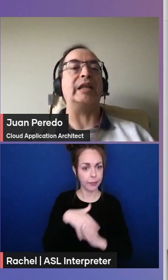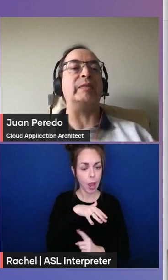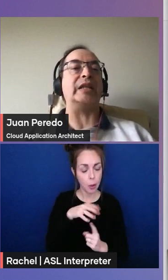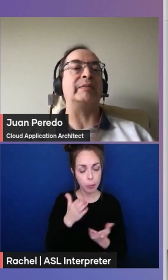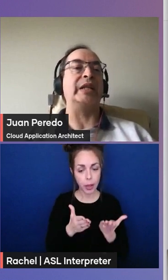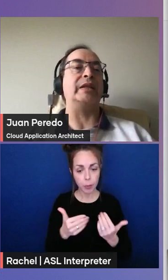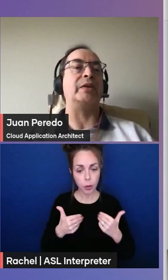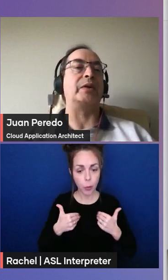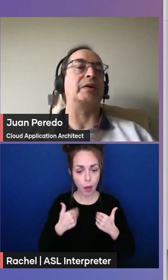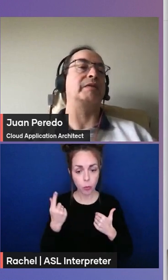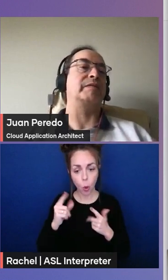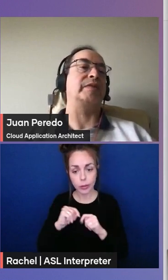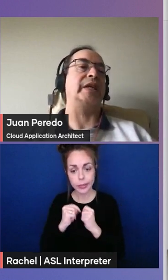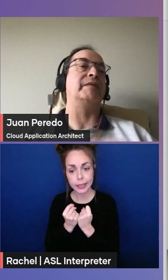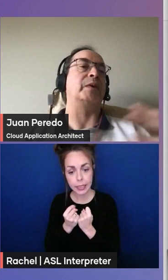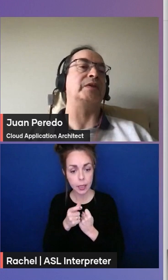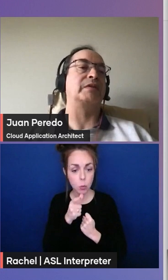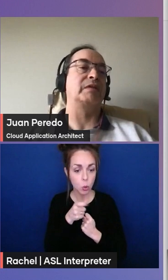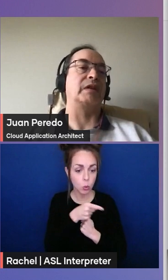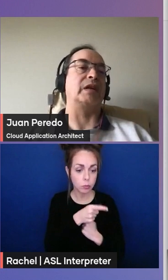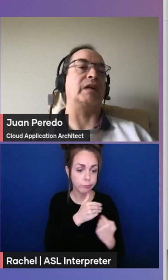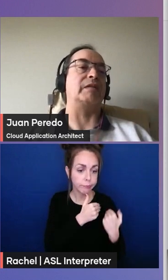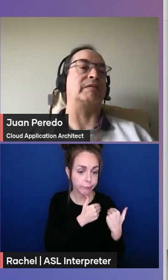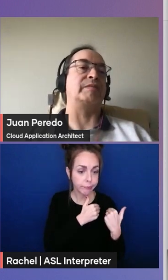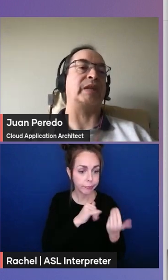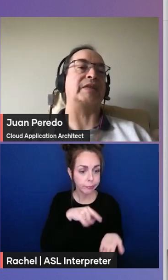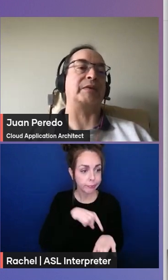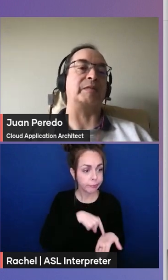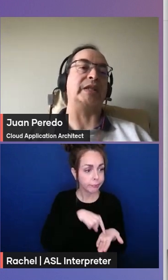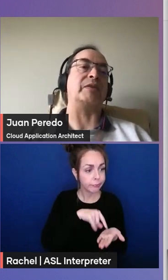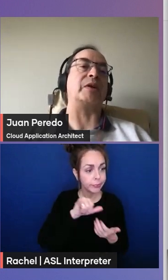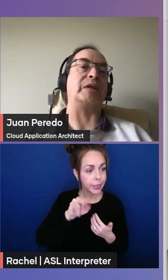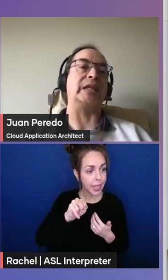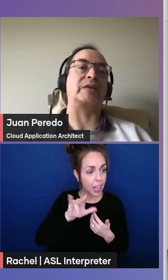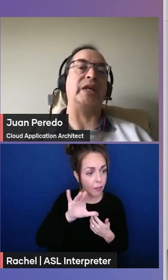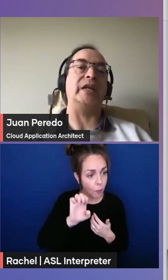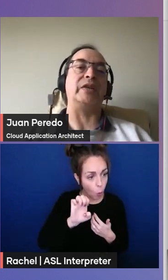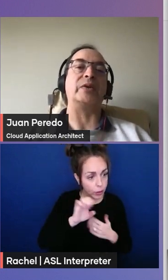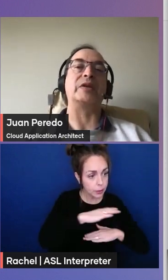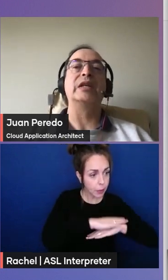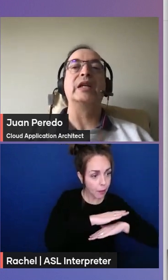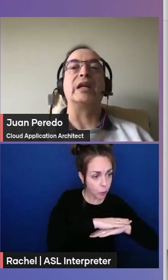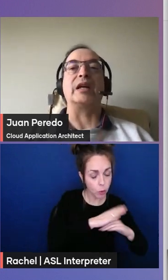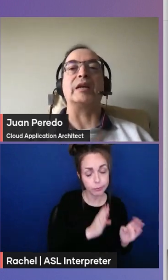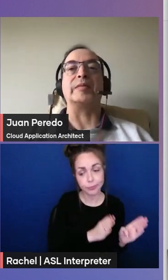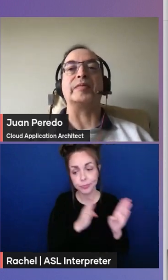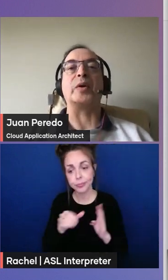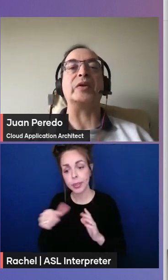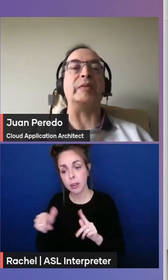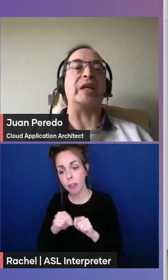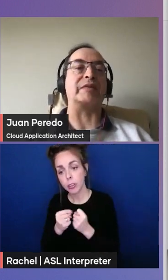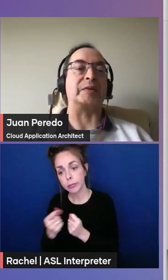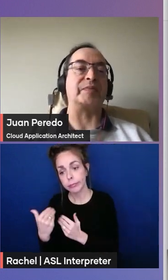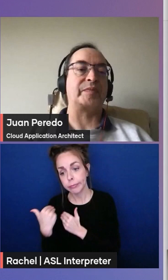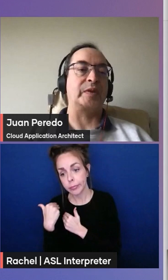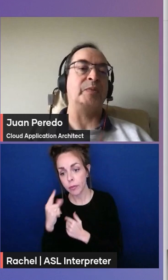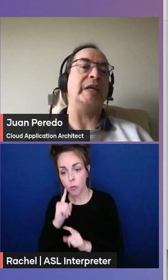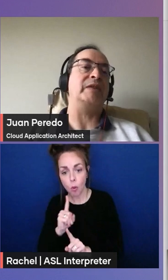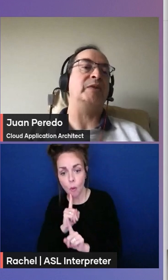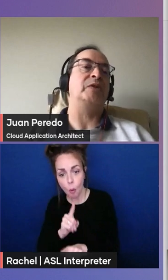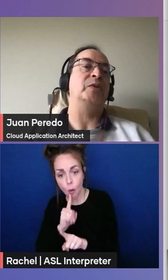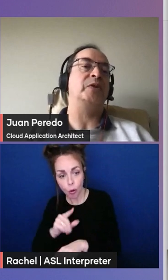a team that's building your invoice platform and another one that's creating your ordering platform.